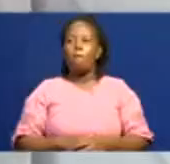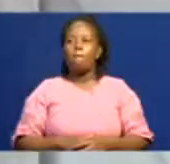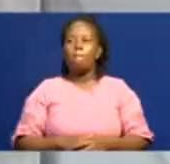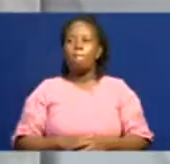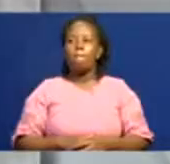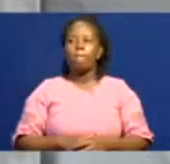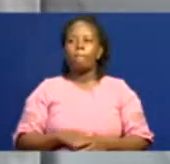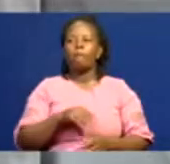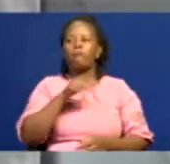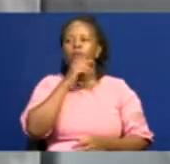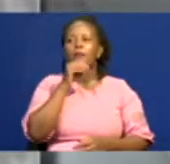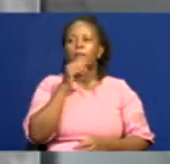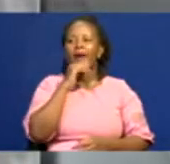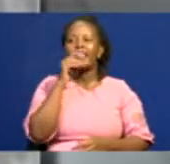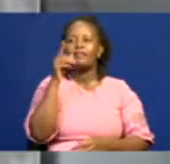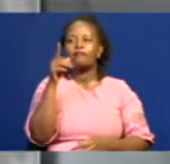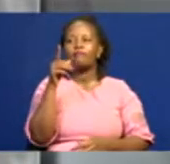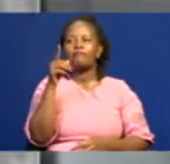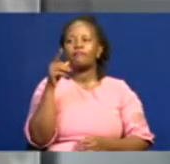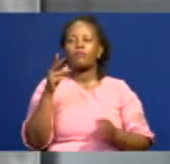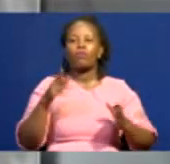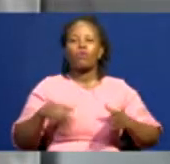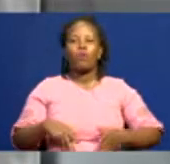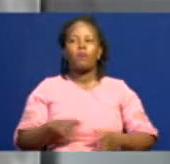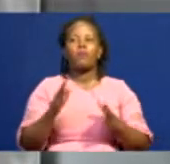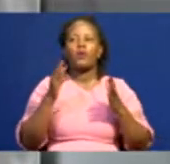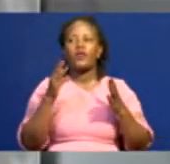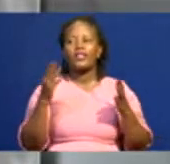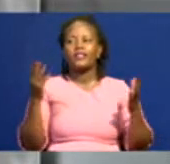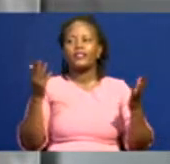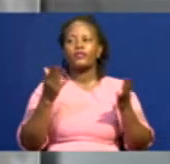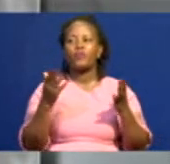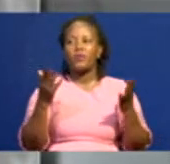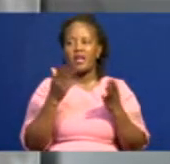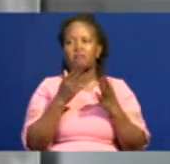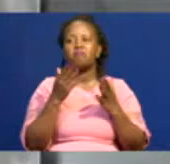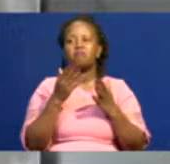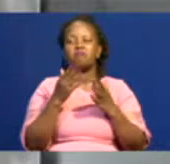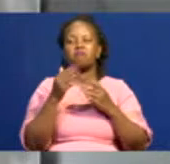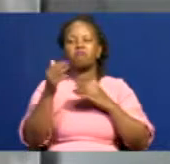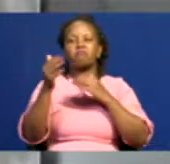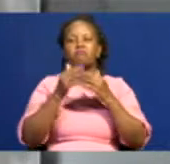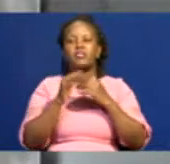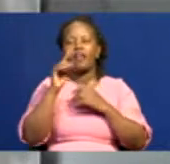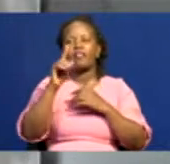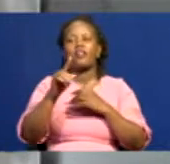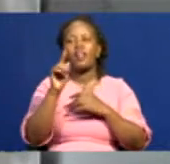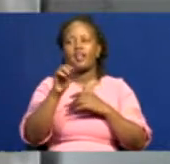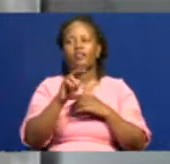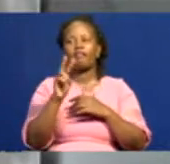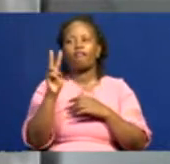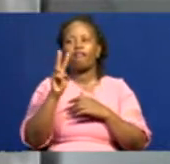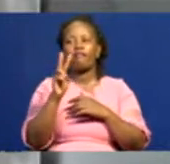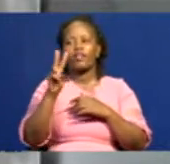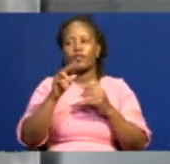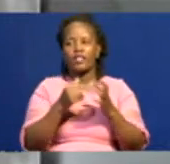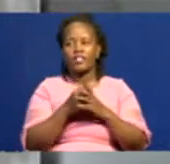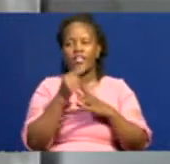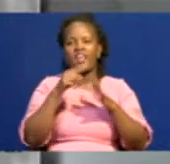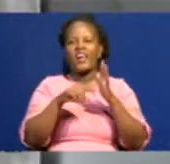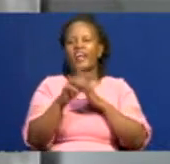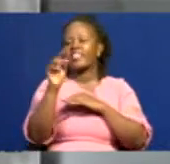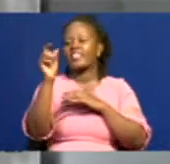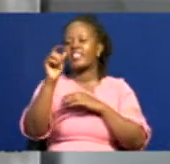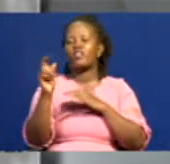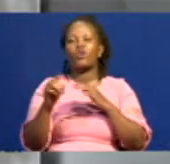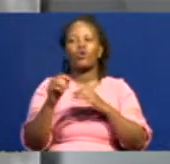Peter Clivers Otieno Nyakiamo was born in Kaksingri along the shores of Lake Victoria. He attended local schools where